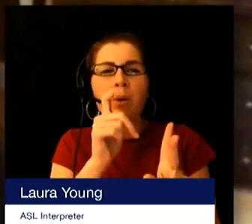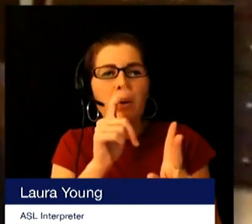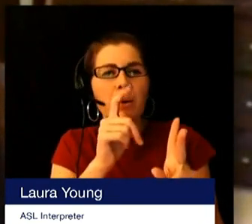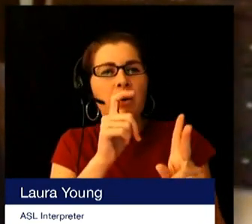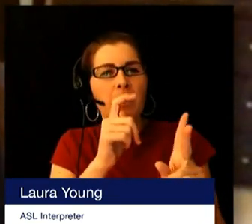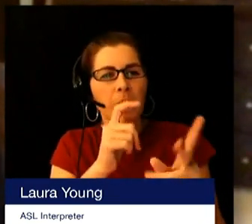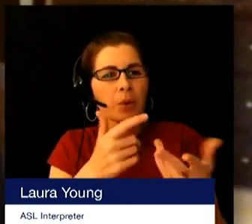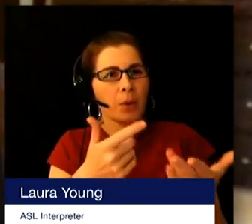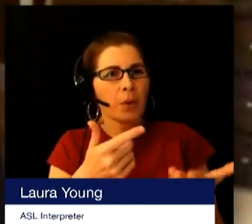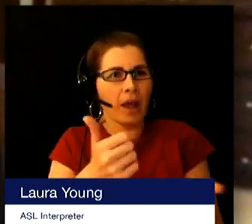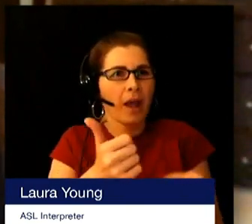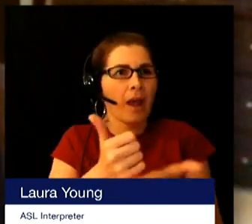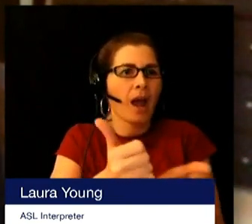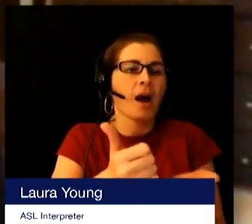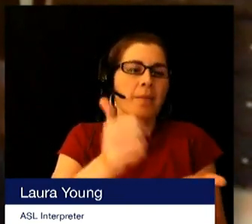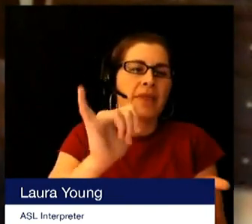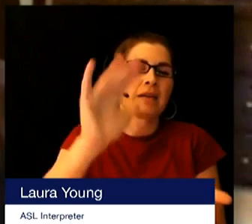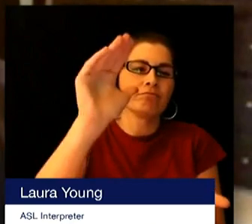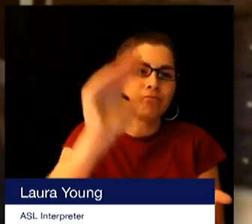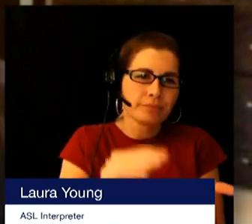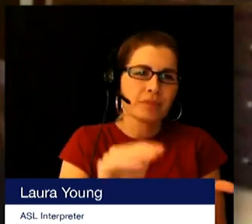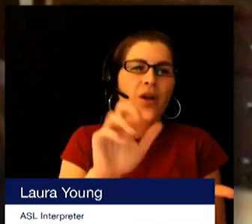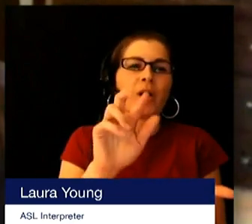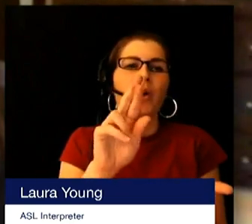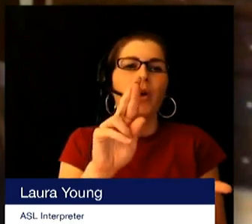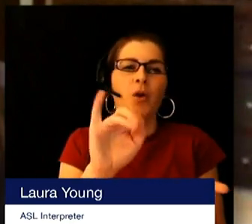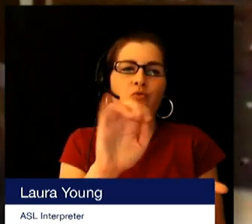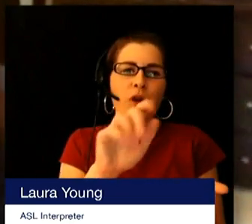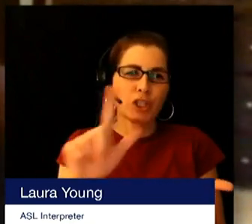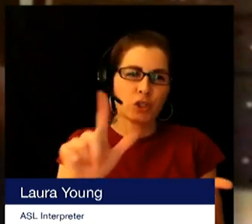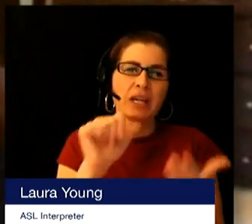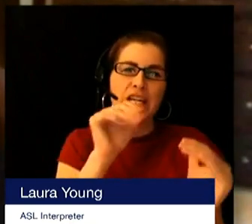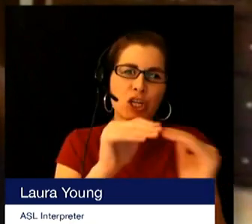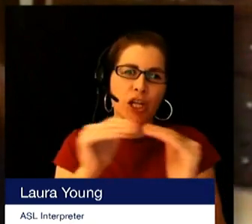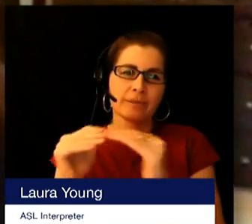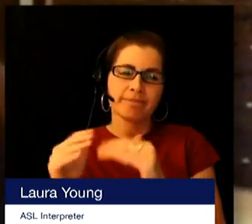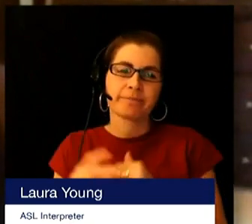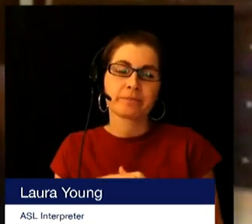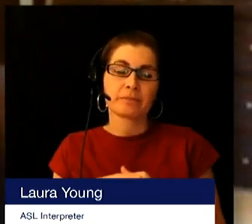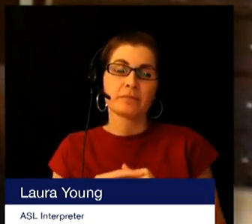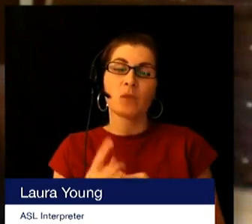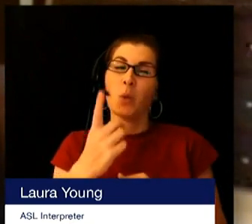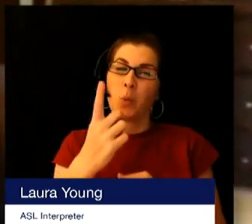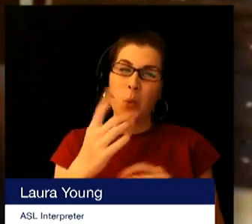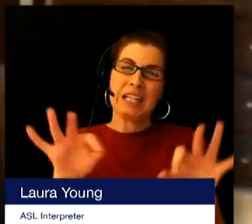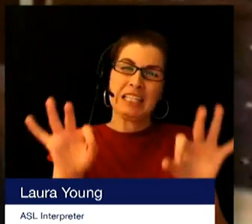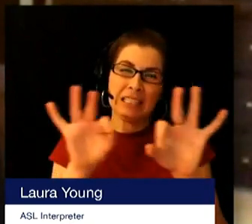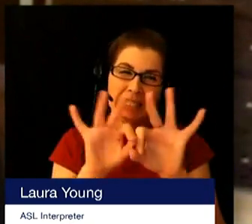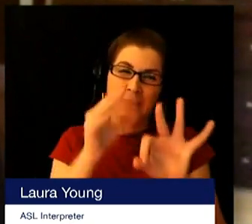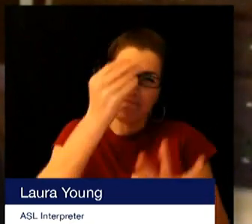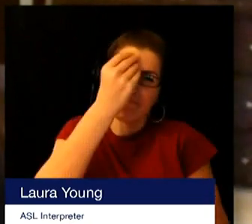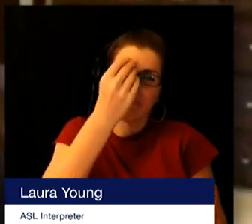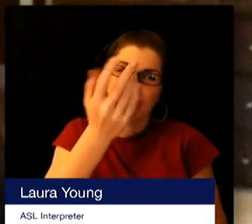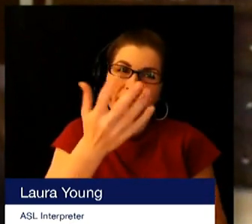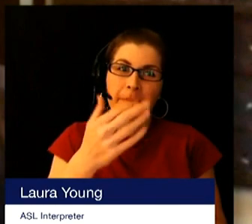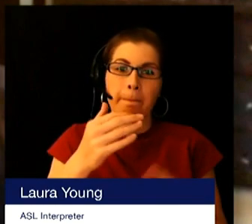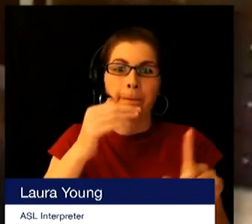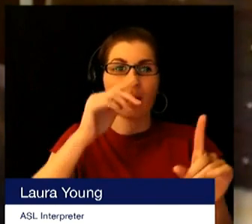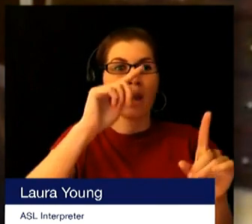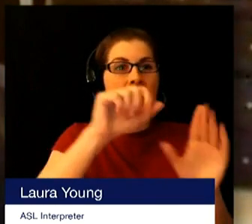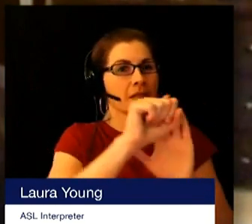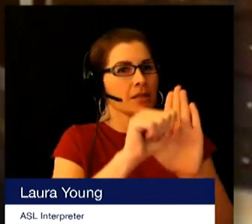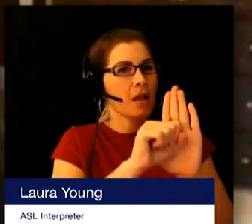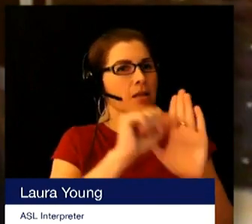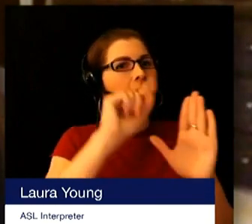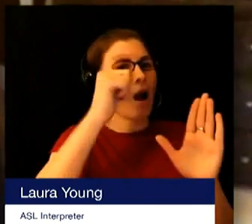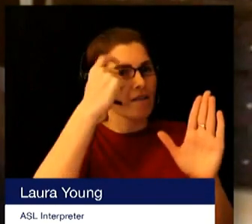remedy some of those racial injustices. I think it's absolutely critical. And one kind of key thing I'll just say is that governors can do